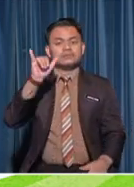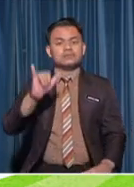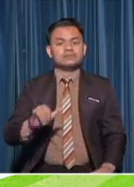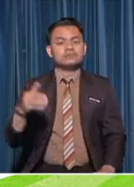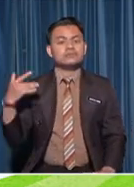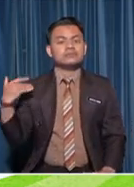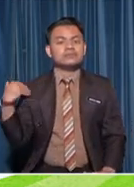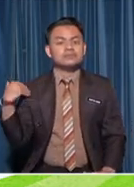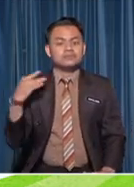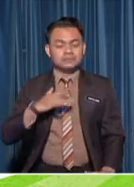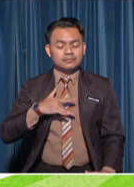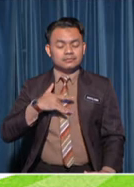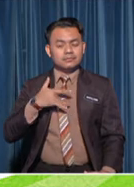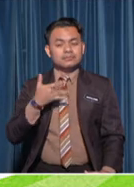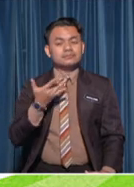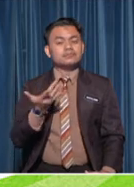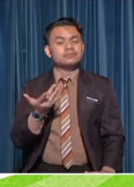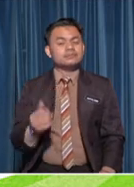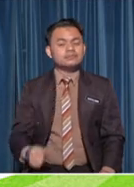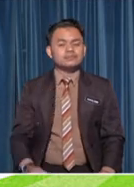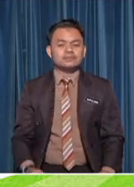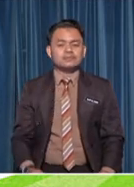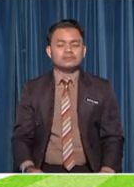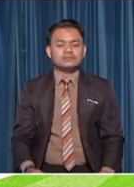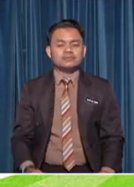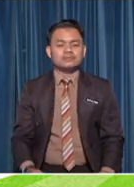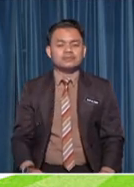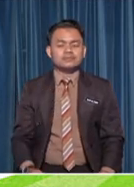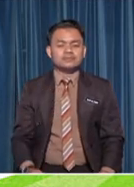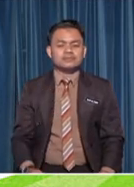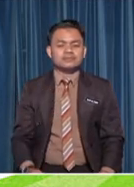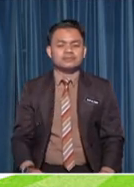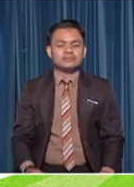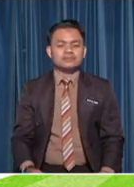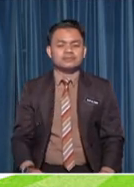are related to our senses?